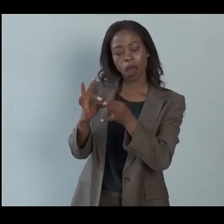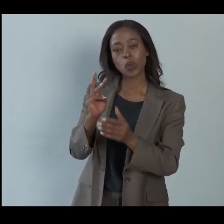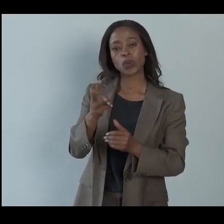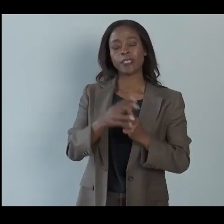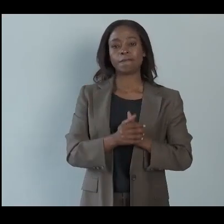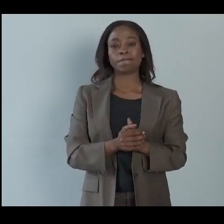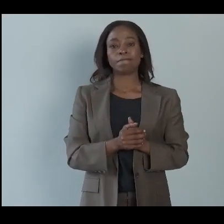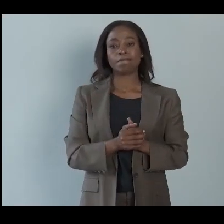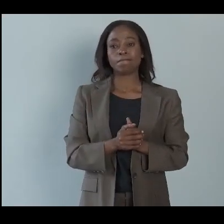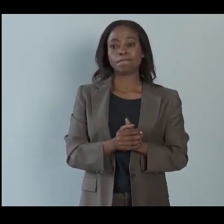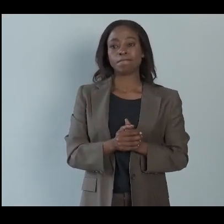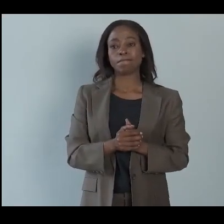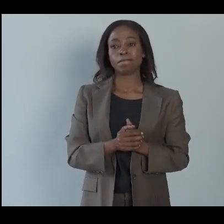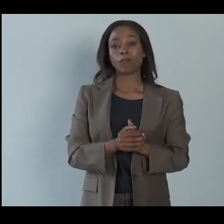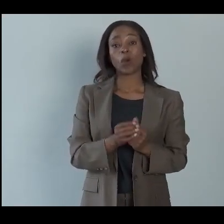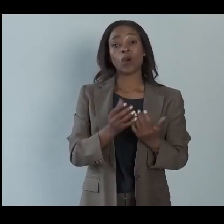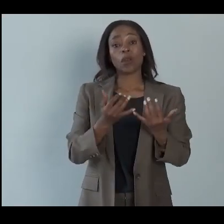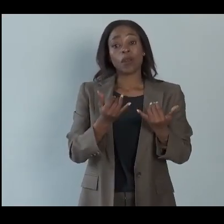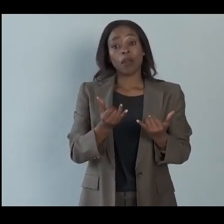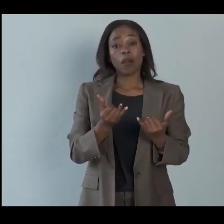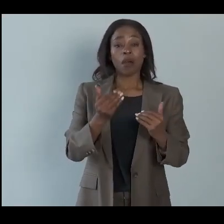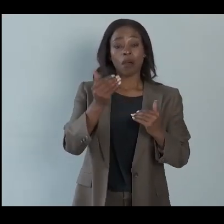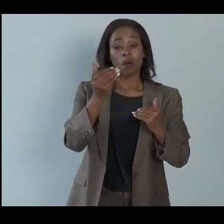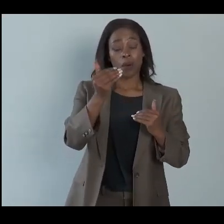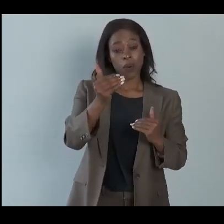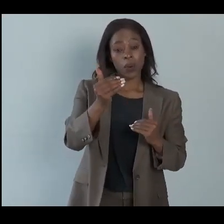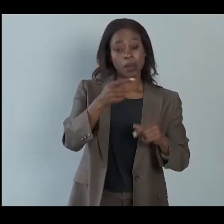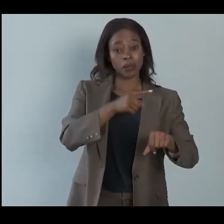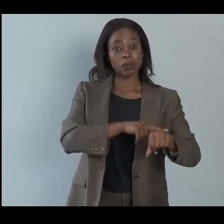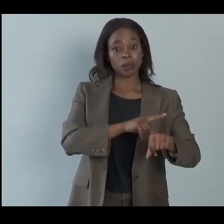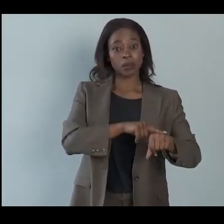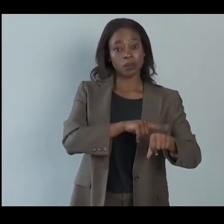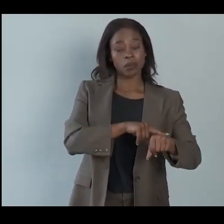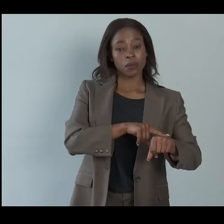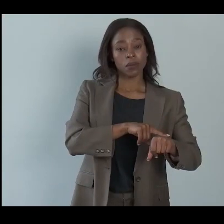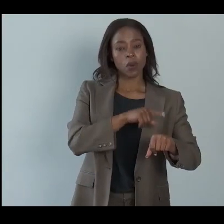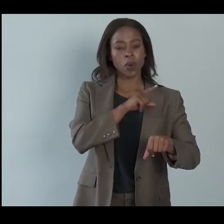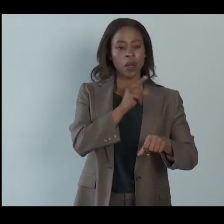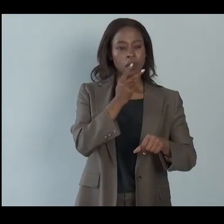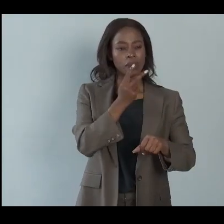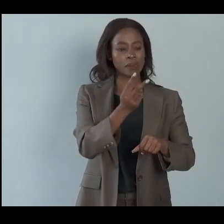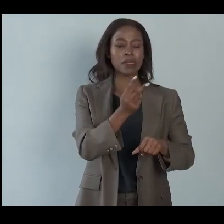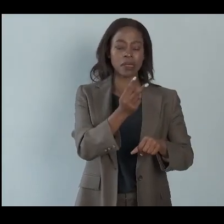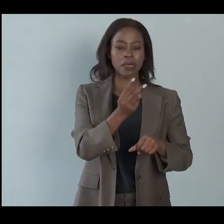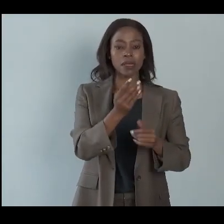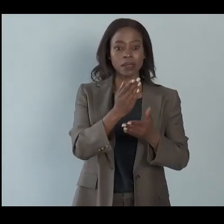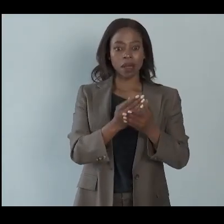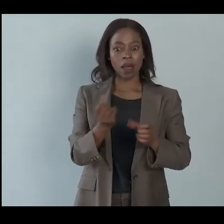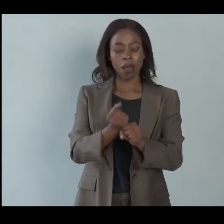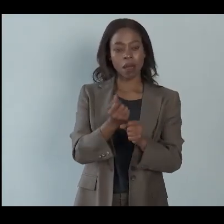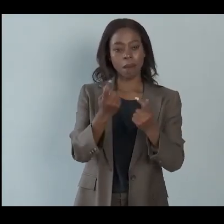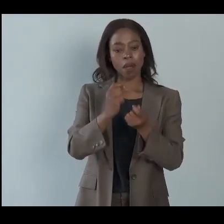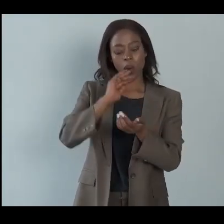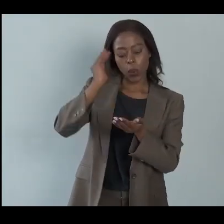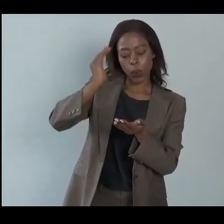Looking at working capital from a time perspective, you can see the improvements come through the reduction of net working capital days from 89 a year ago